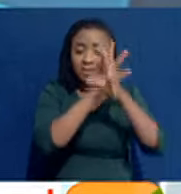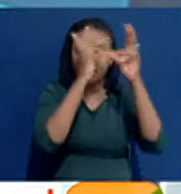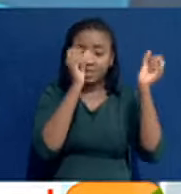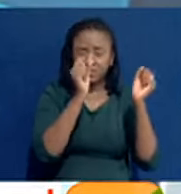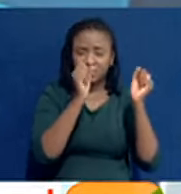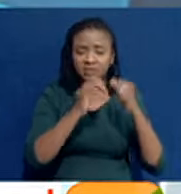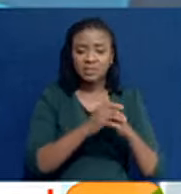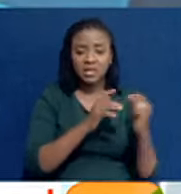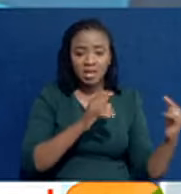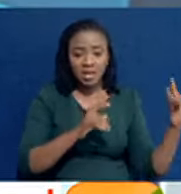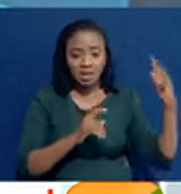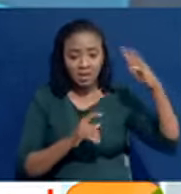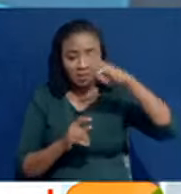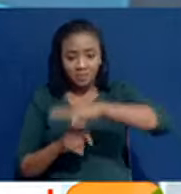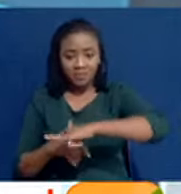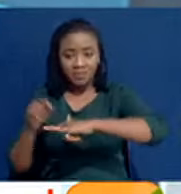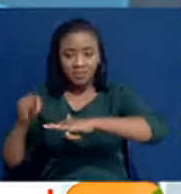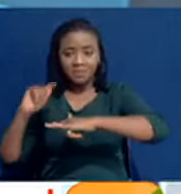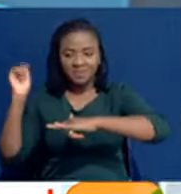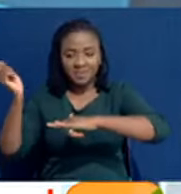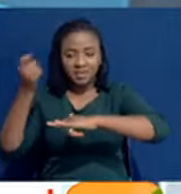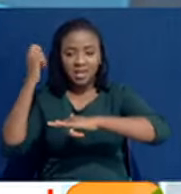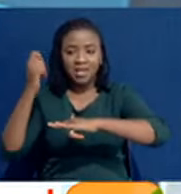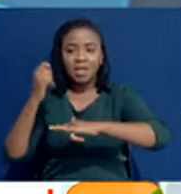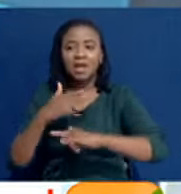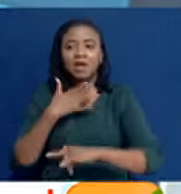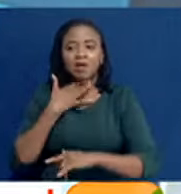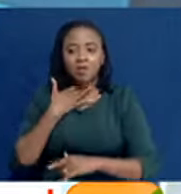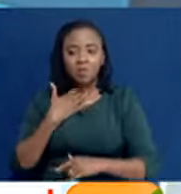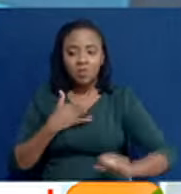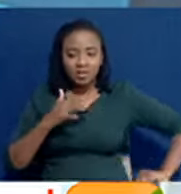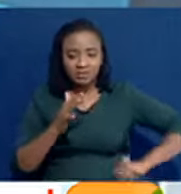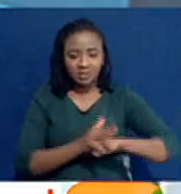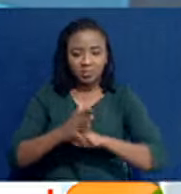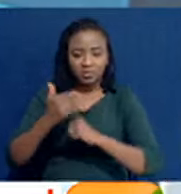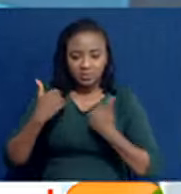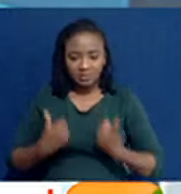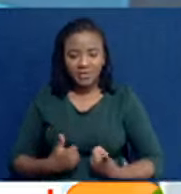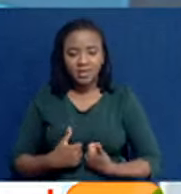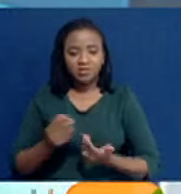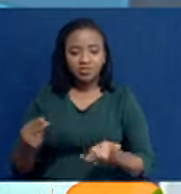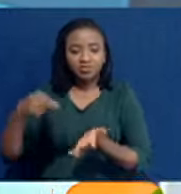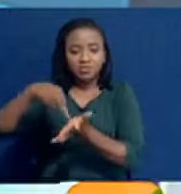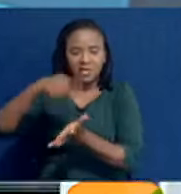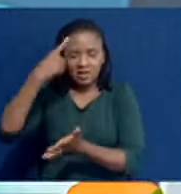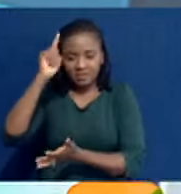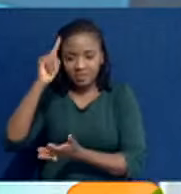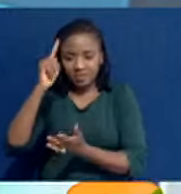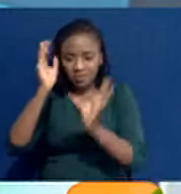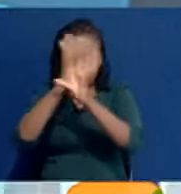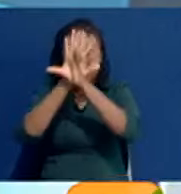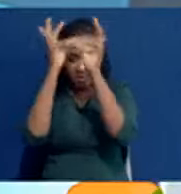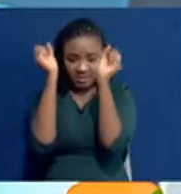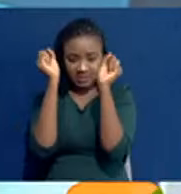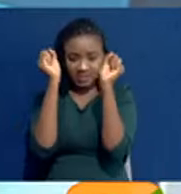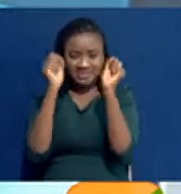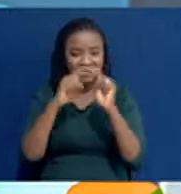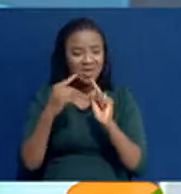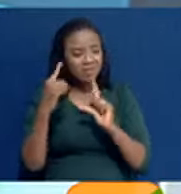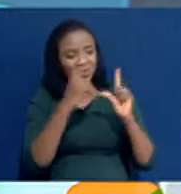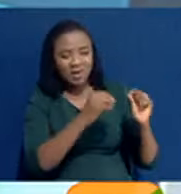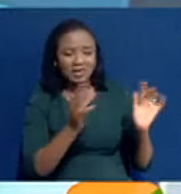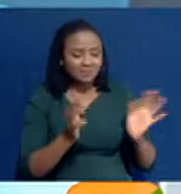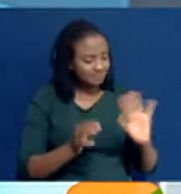to Kenya to get me to stand for president. And I had said, no, no,